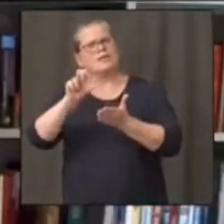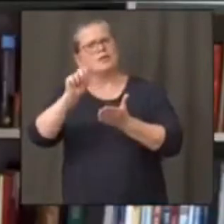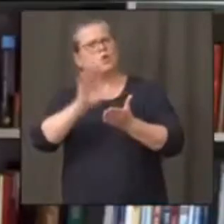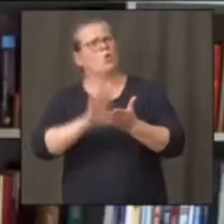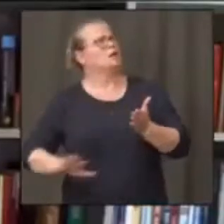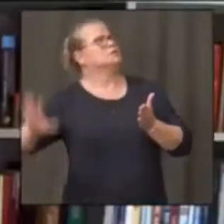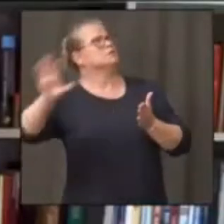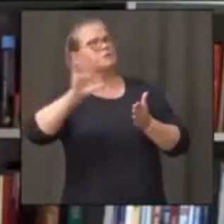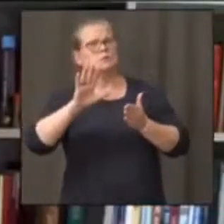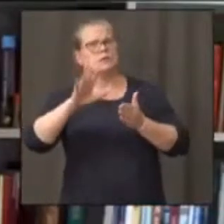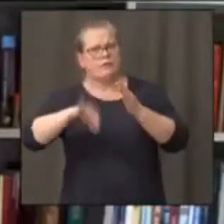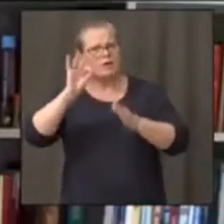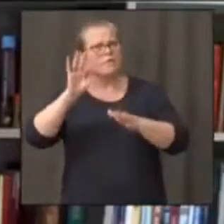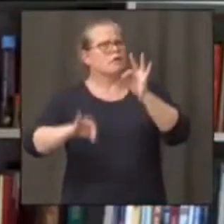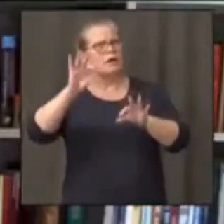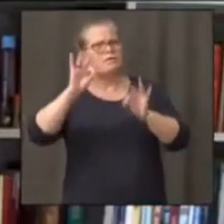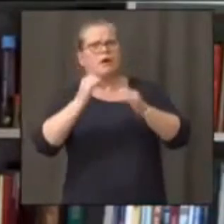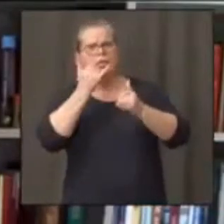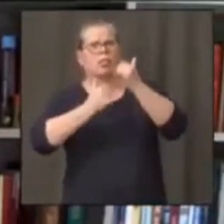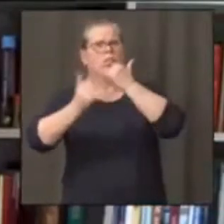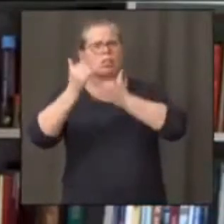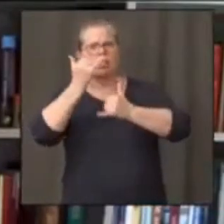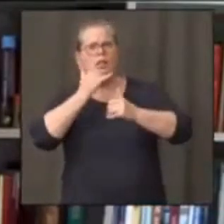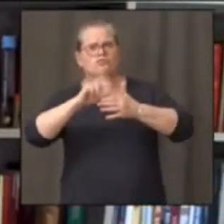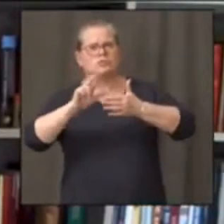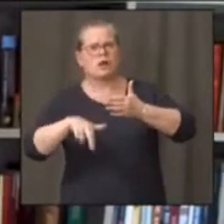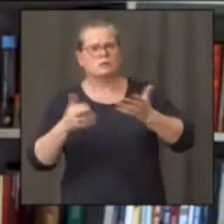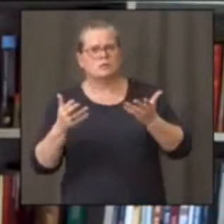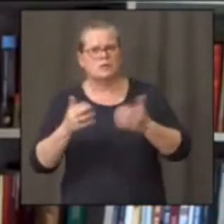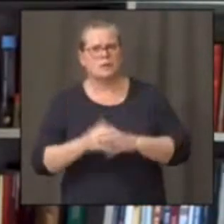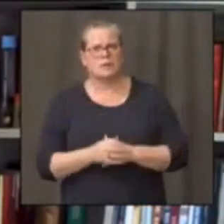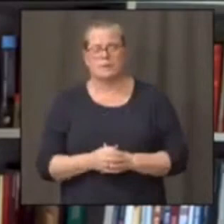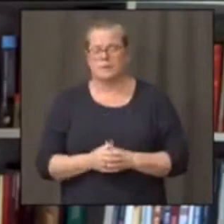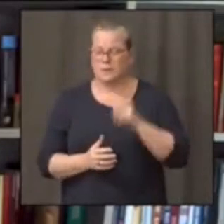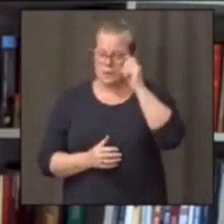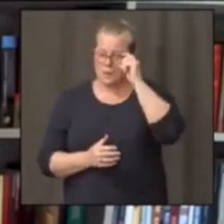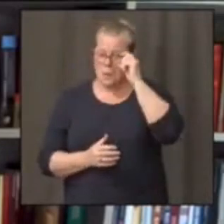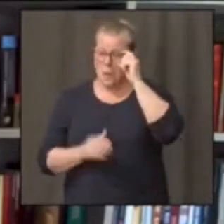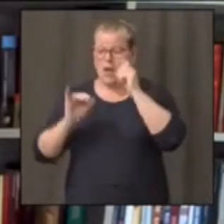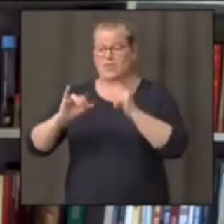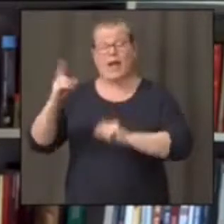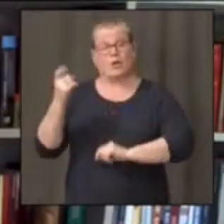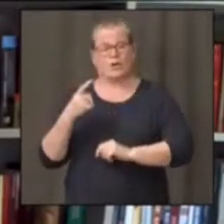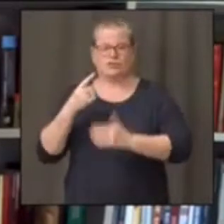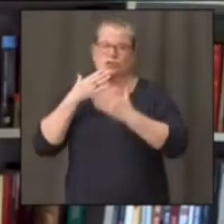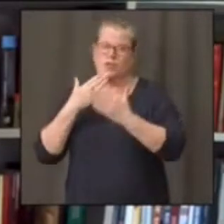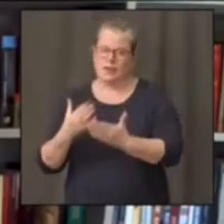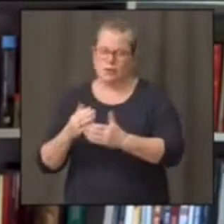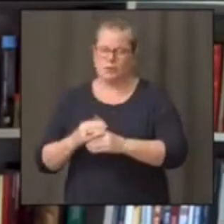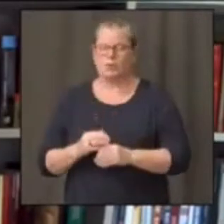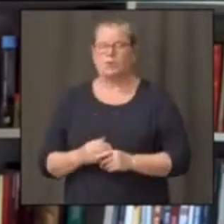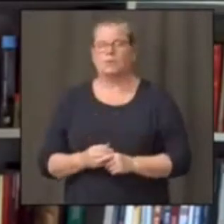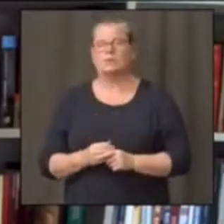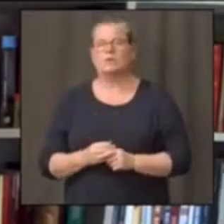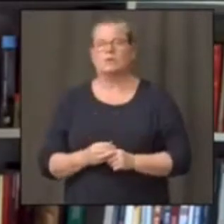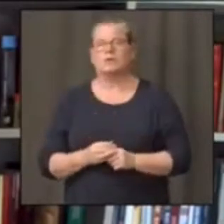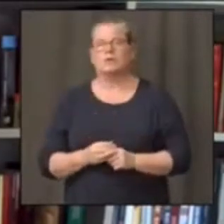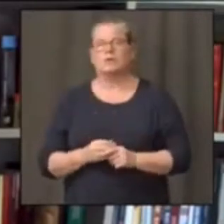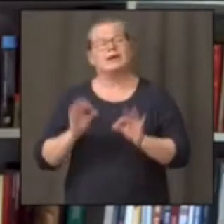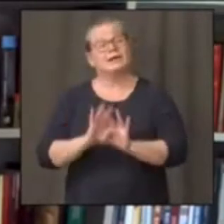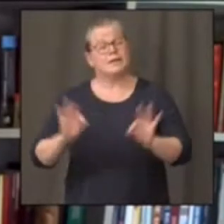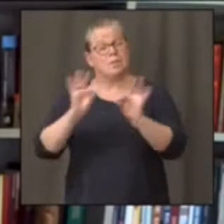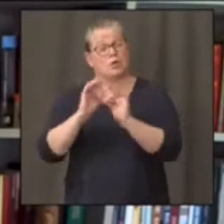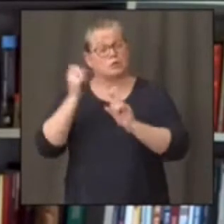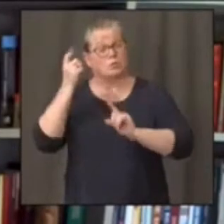question. I think the important issue here is that, or the concept here is that, no test is perfect.